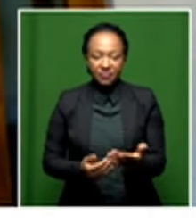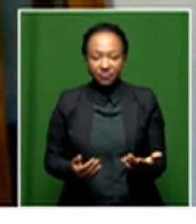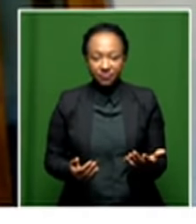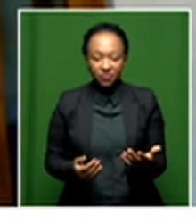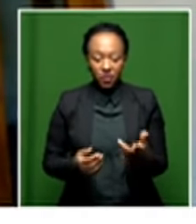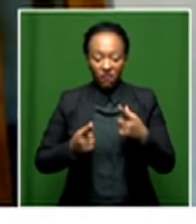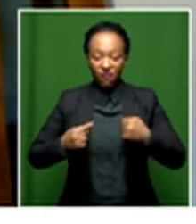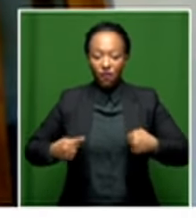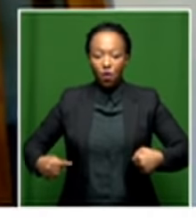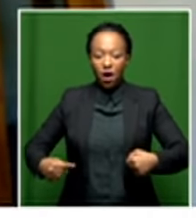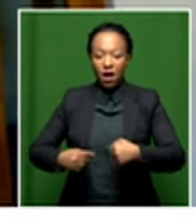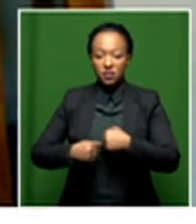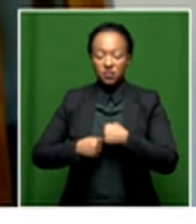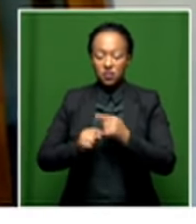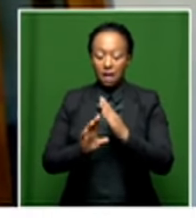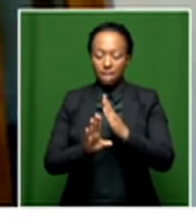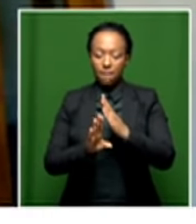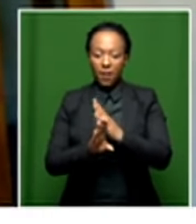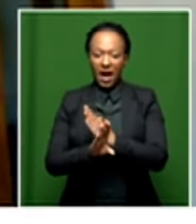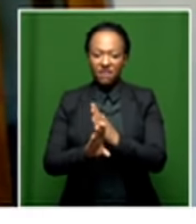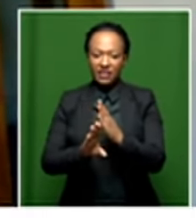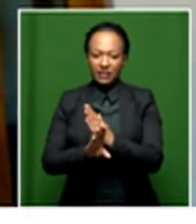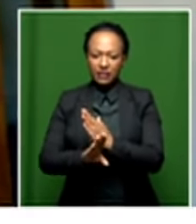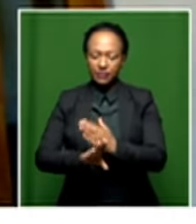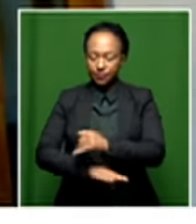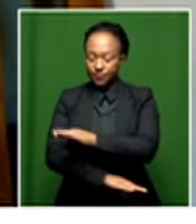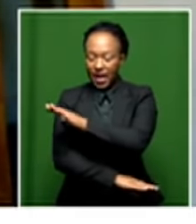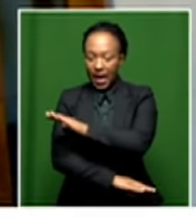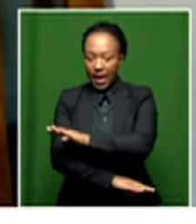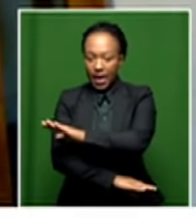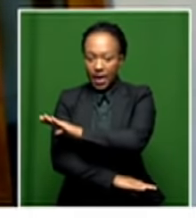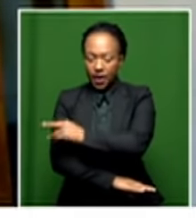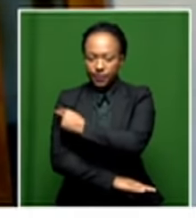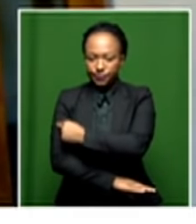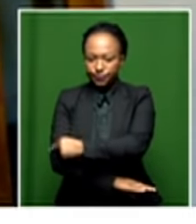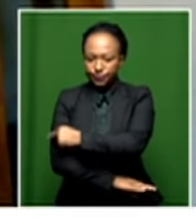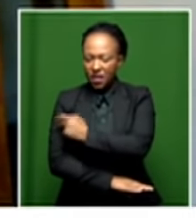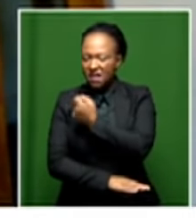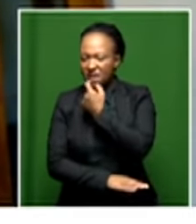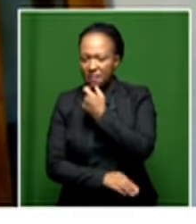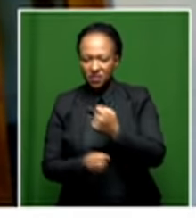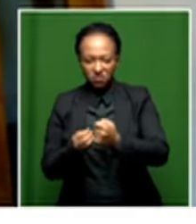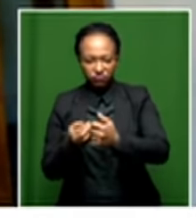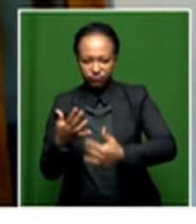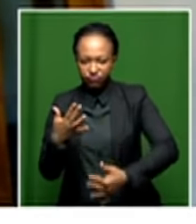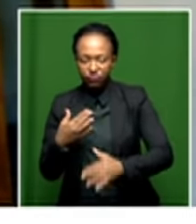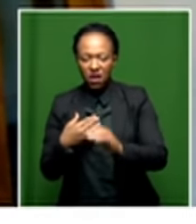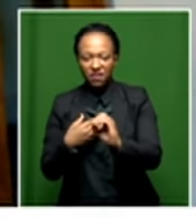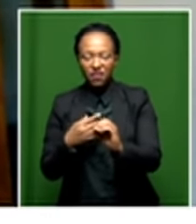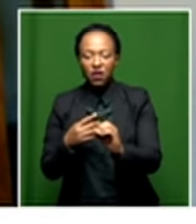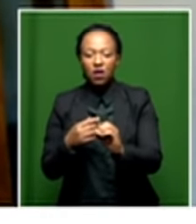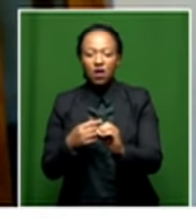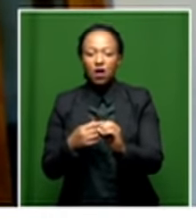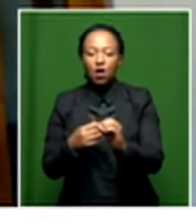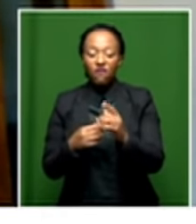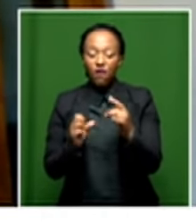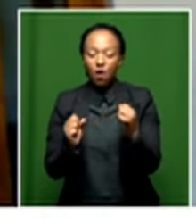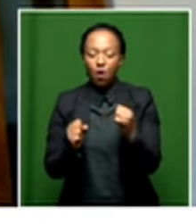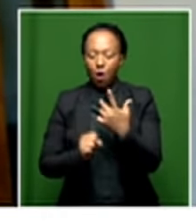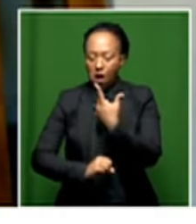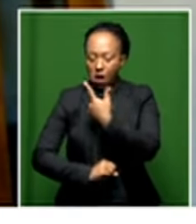For us in the private sector to be able to distribute and to have the vaccines in our surgeries, there